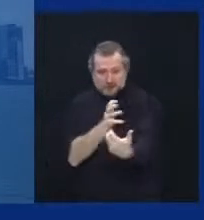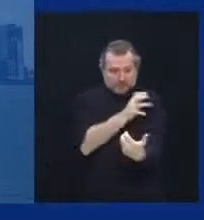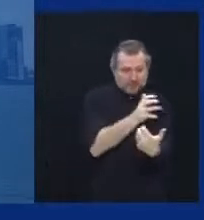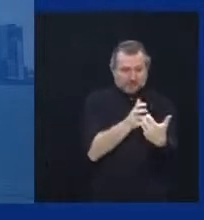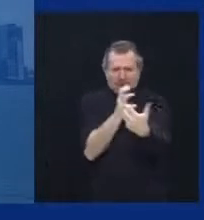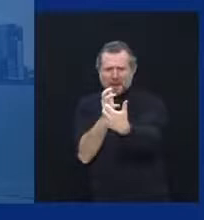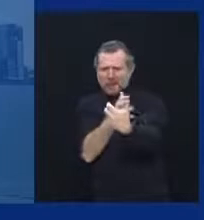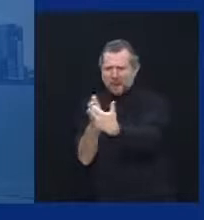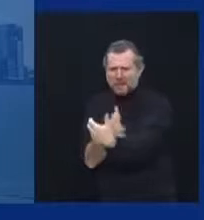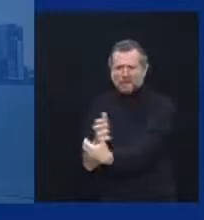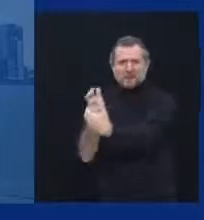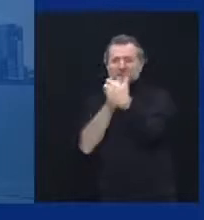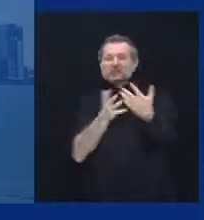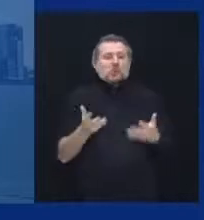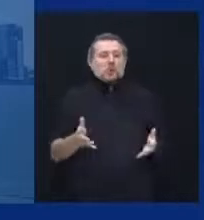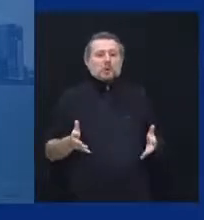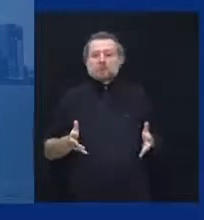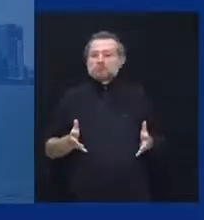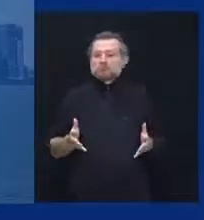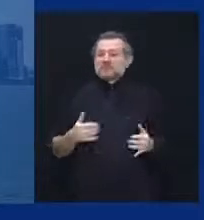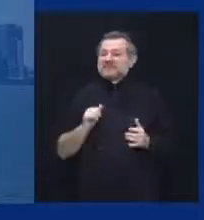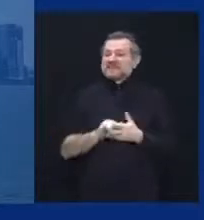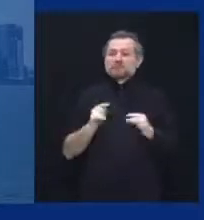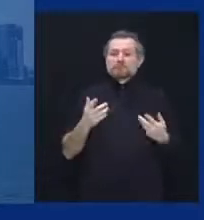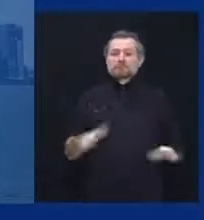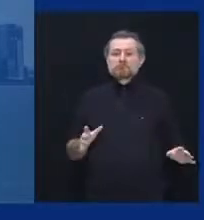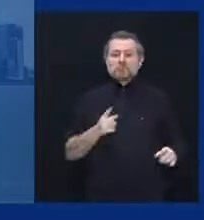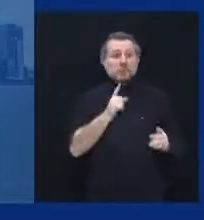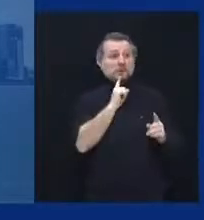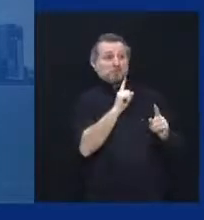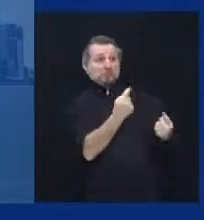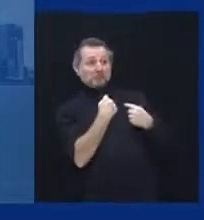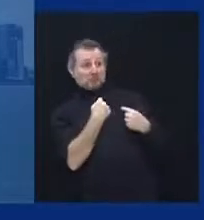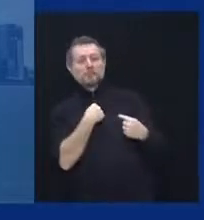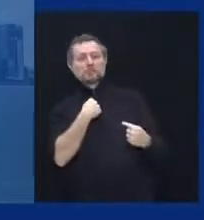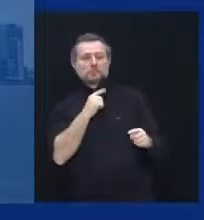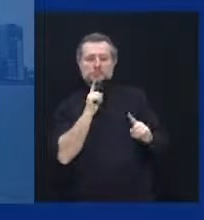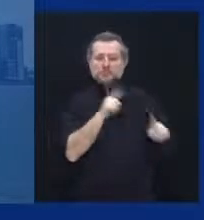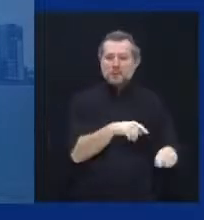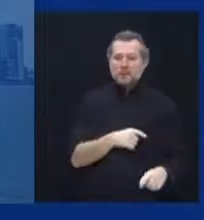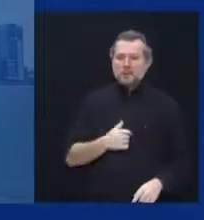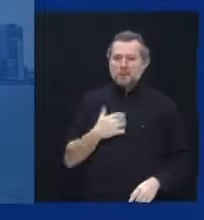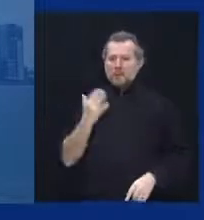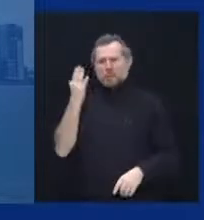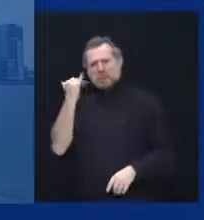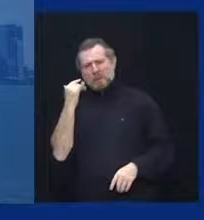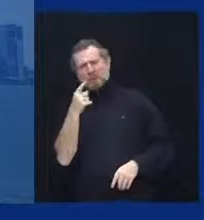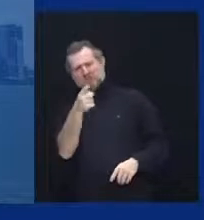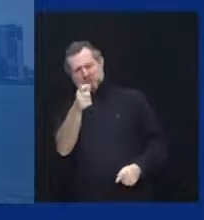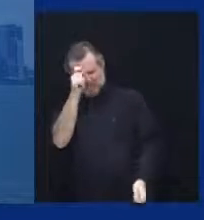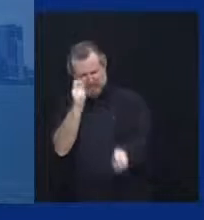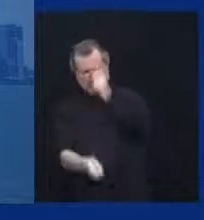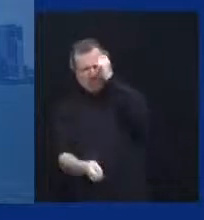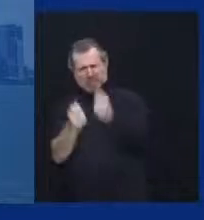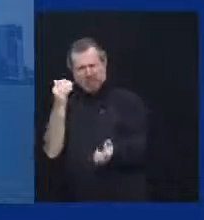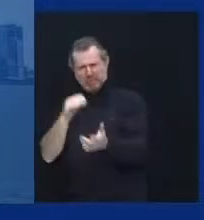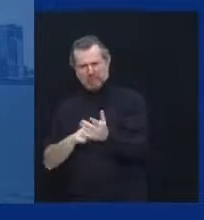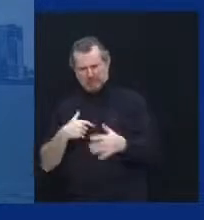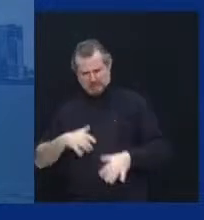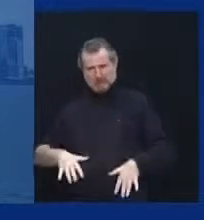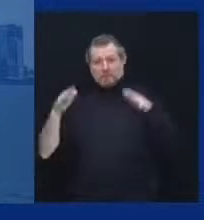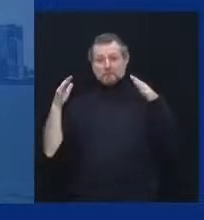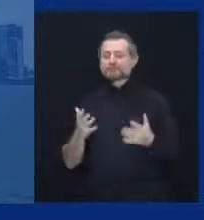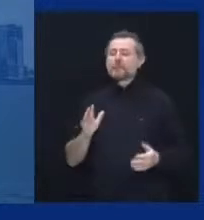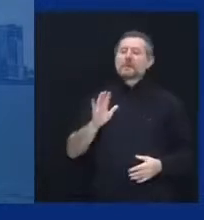a variant comes, we change. Well, why should I feel calm about that? Because we have